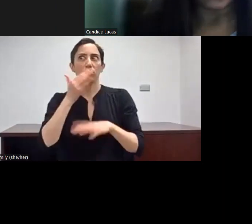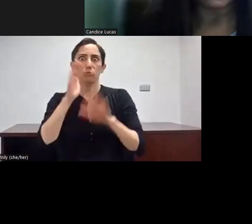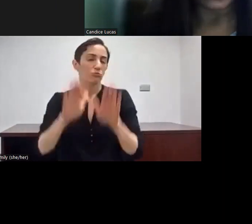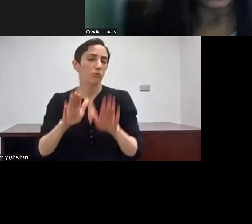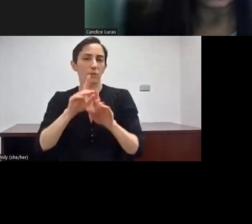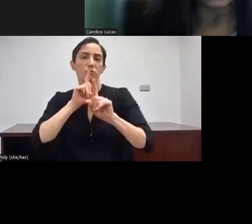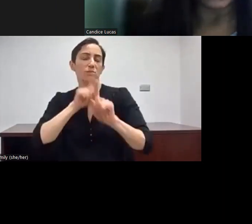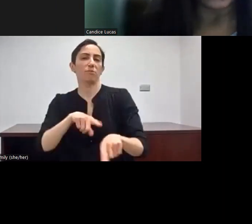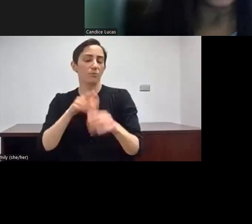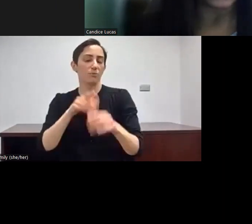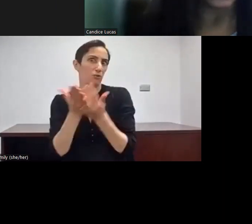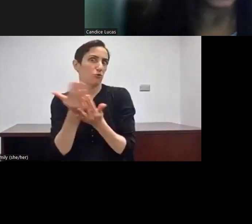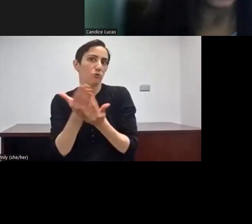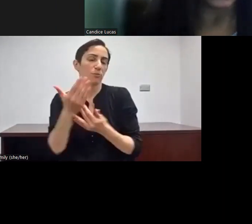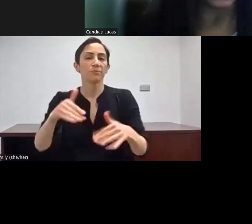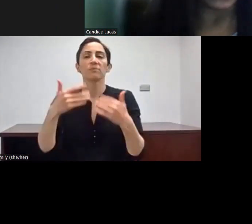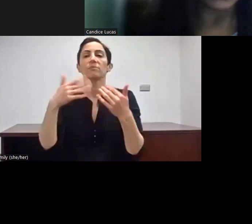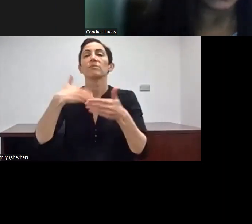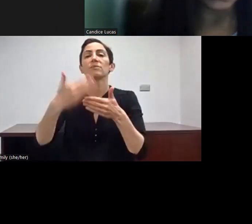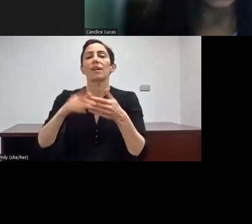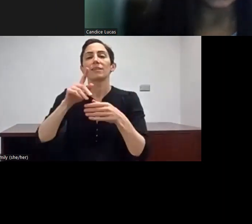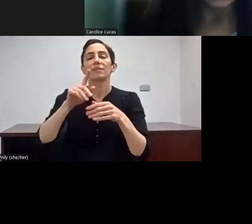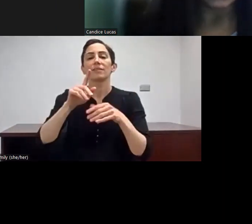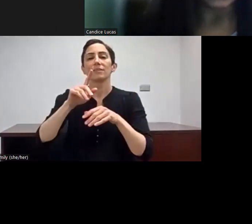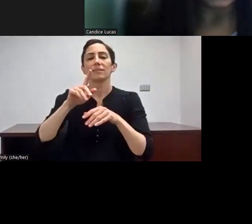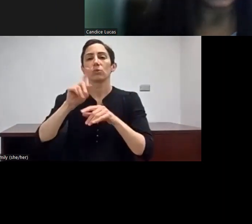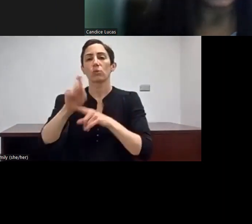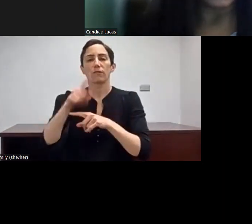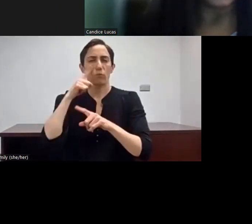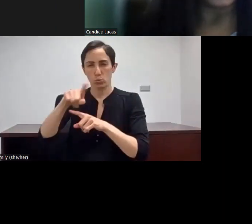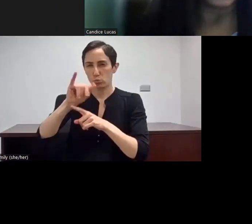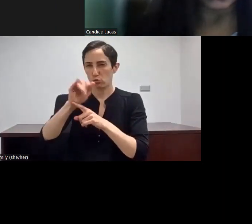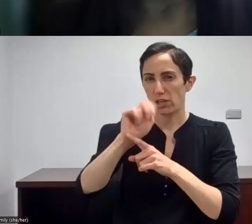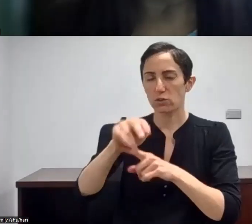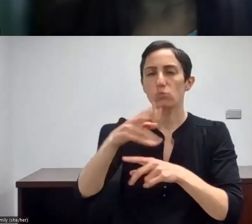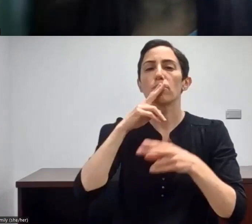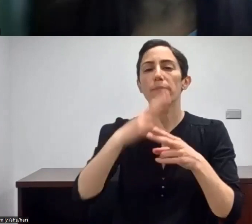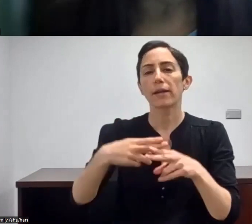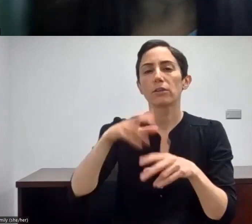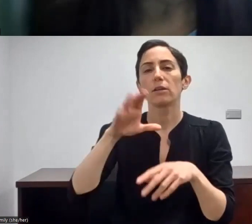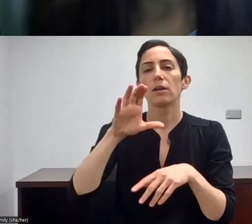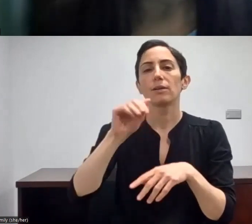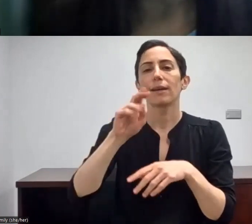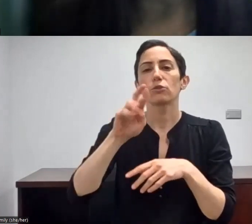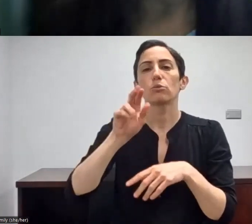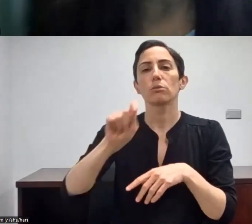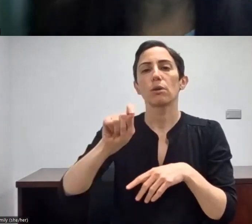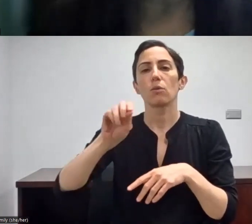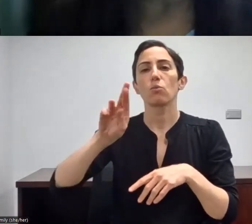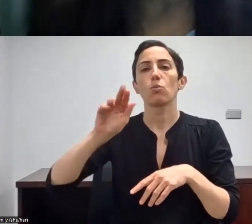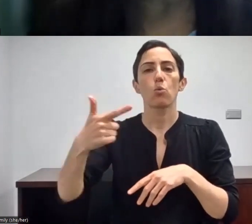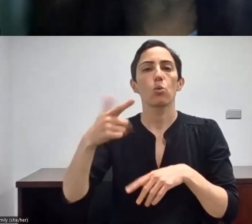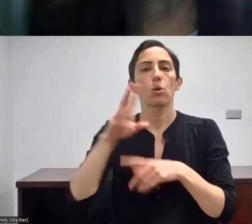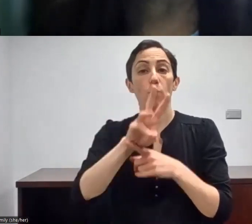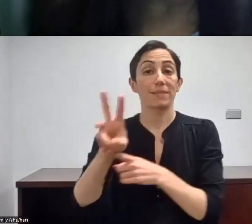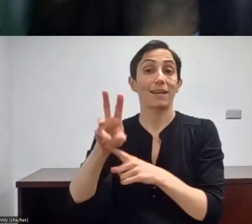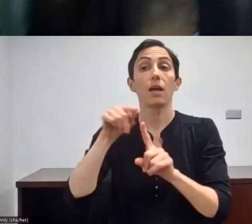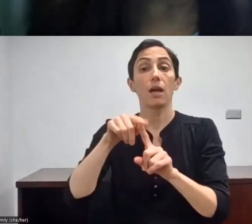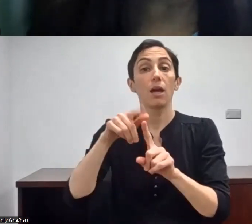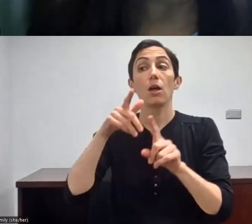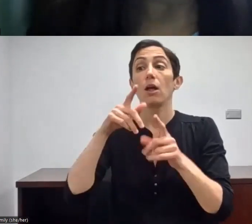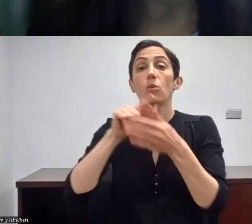you referenced the cancer.org website, are those resources available